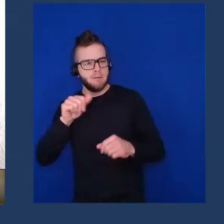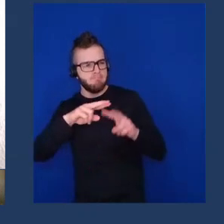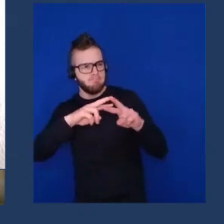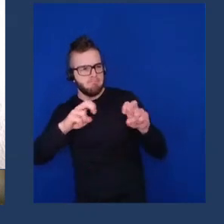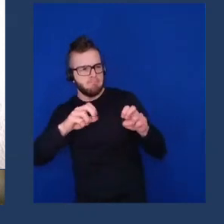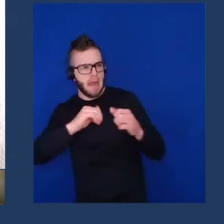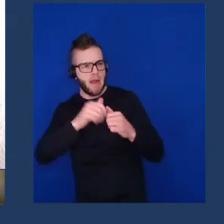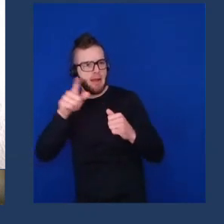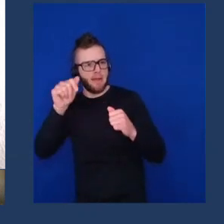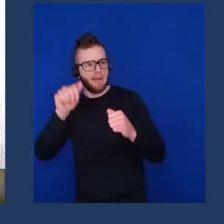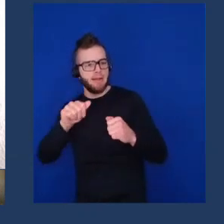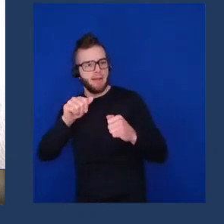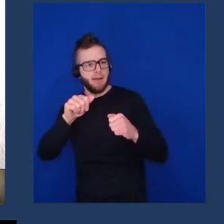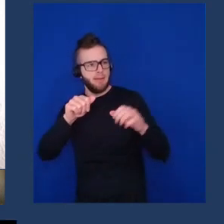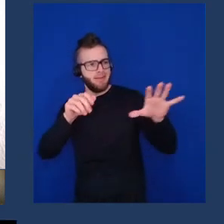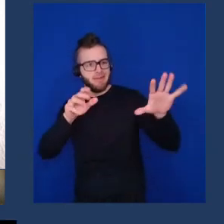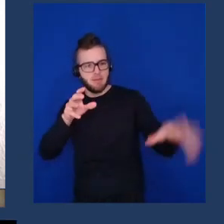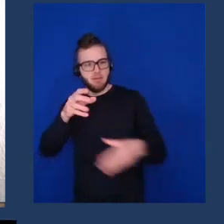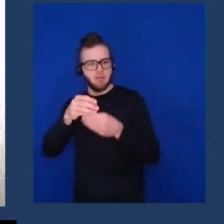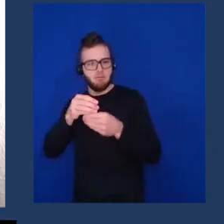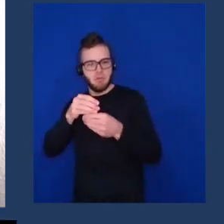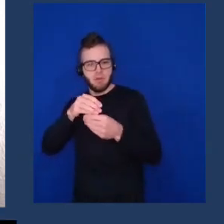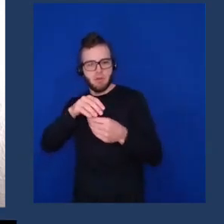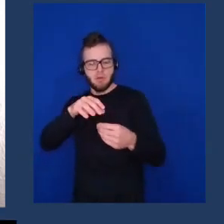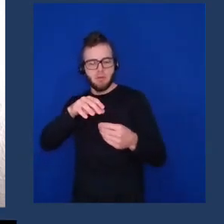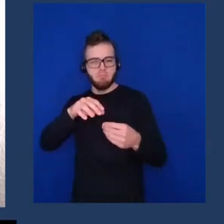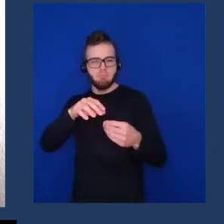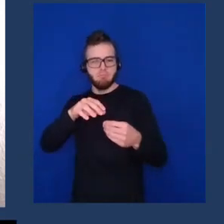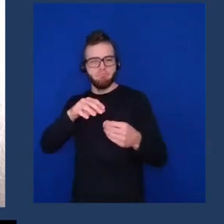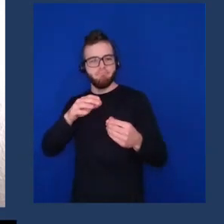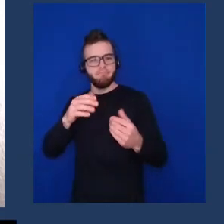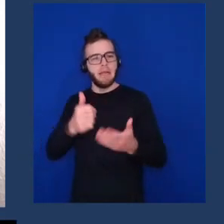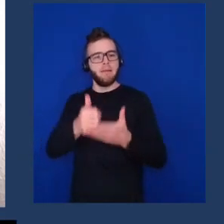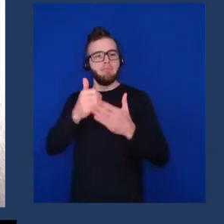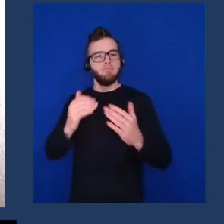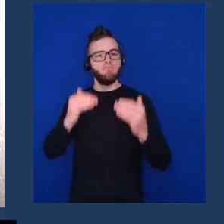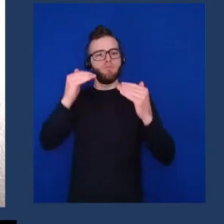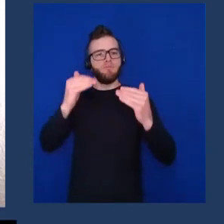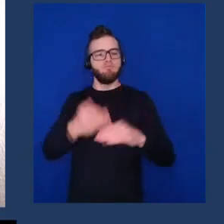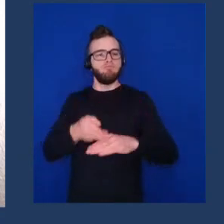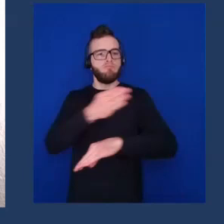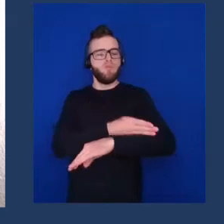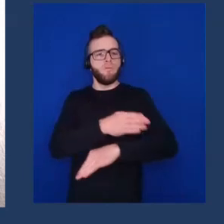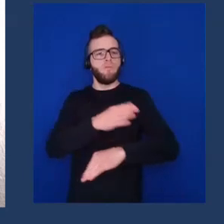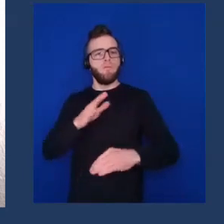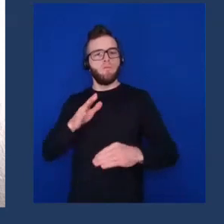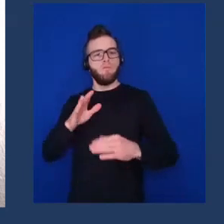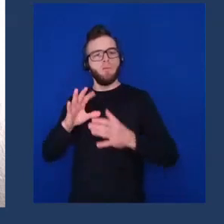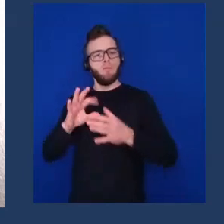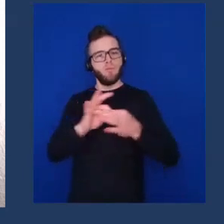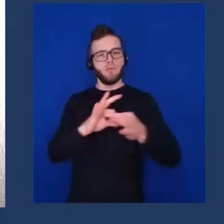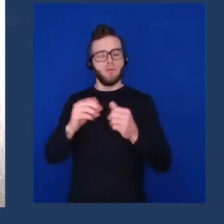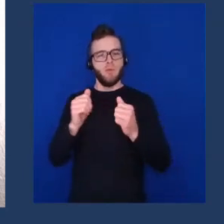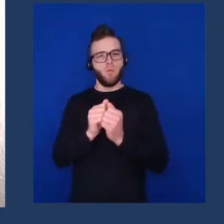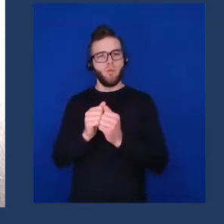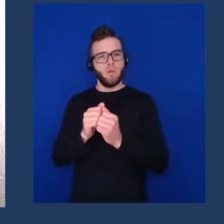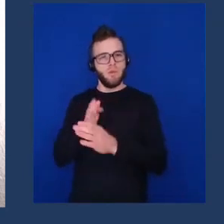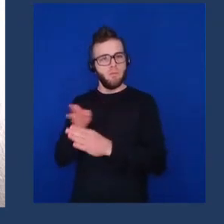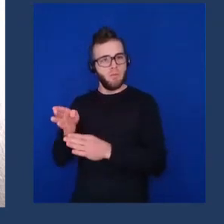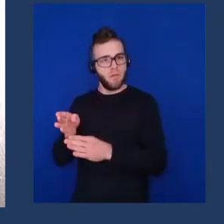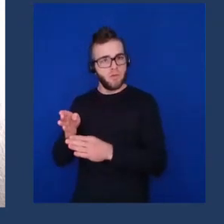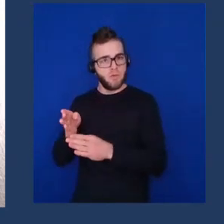in-person relationship between a professional and their client? So there's a lot of